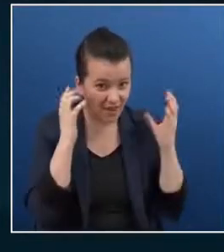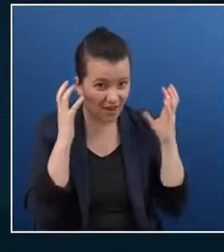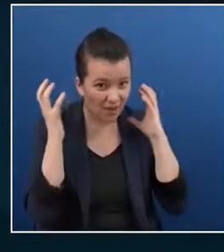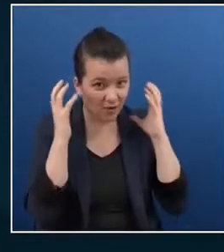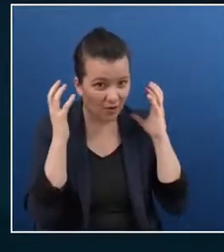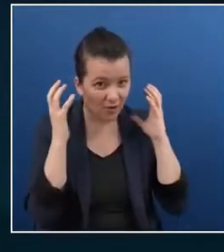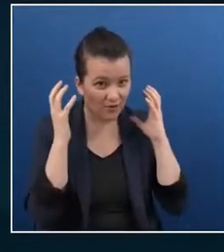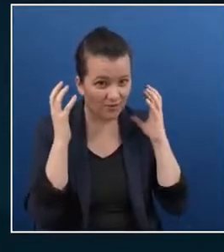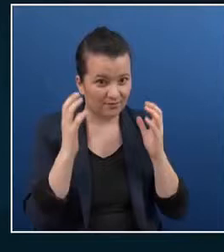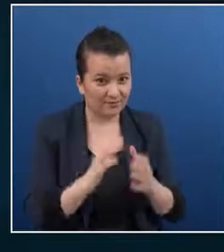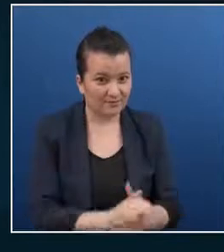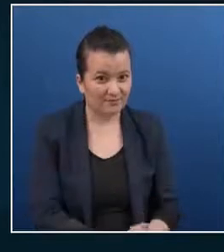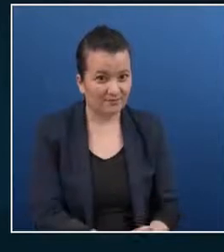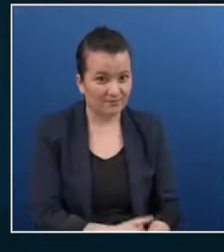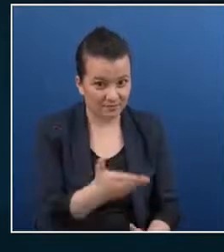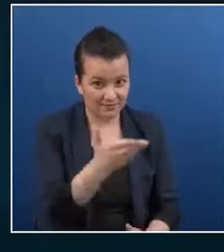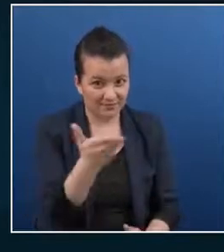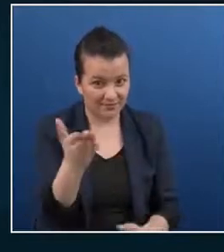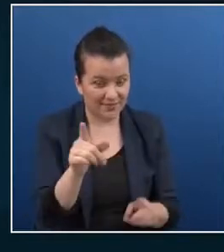Yes, no.